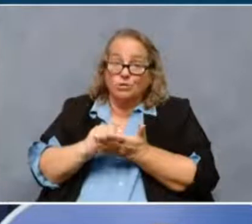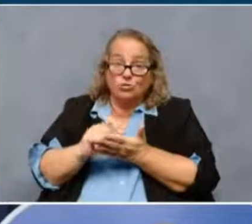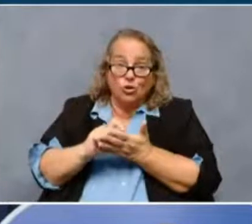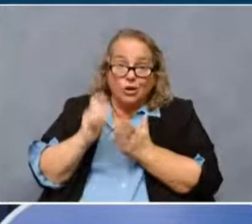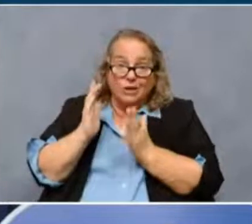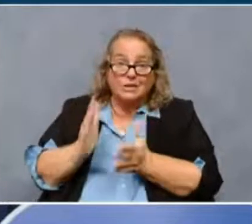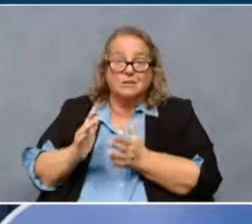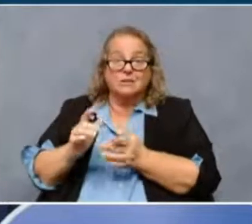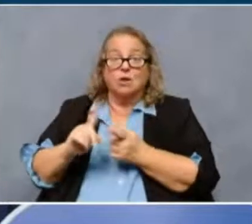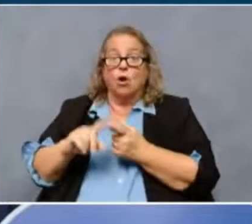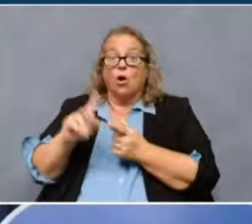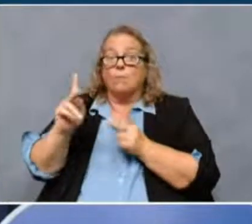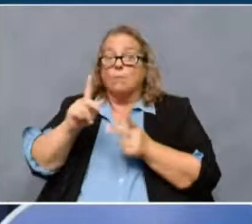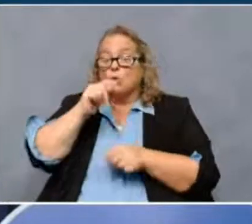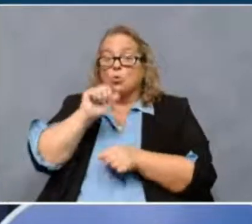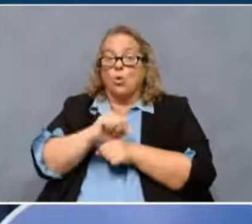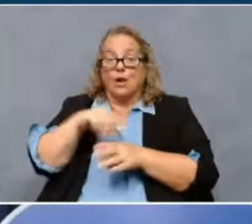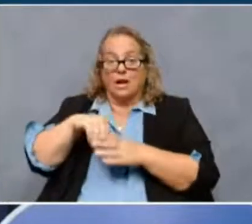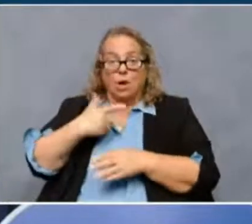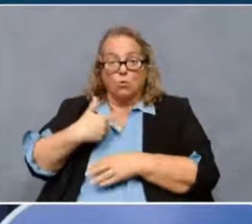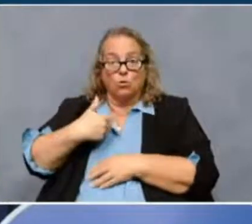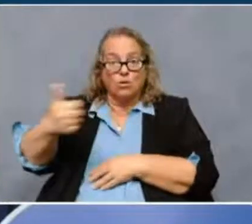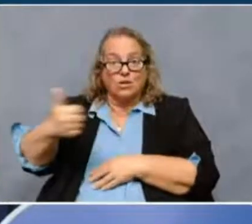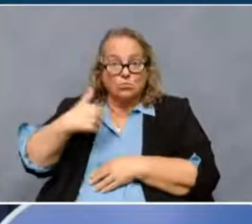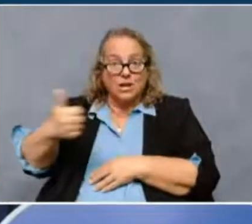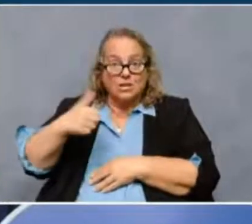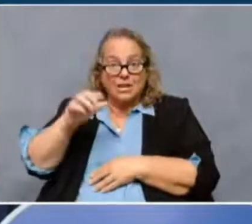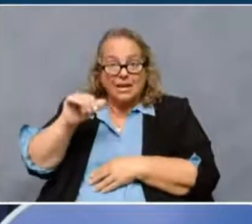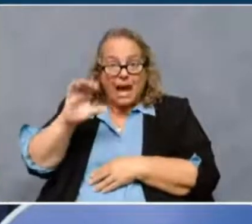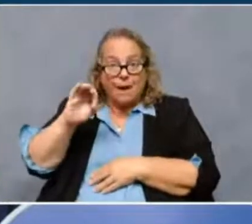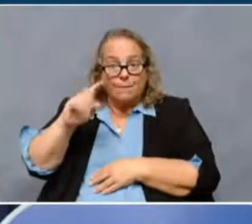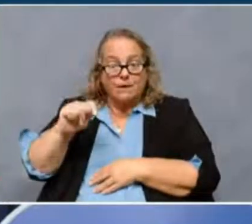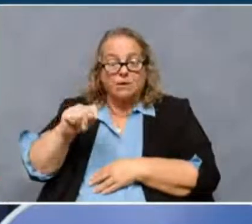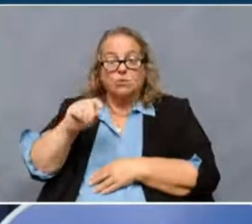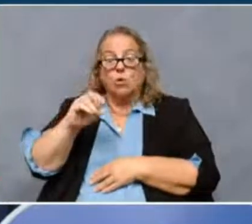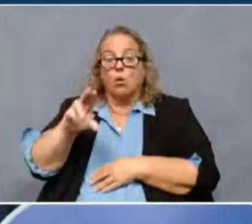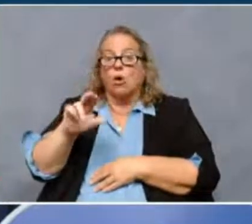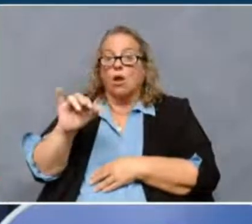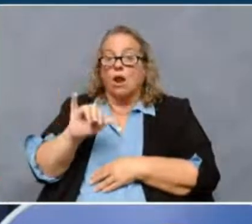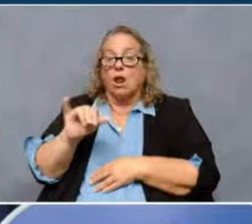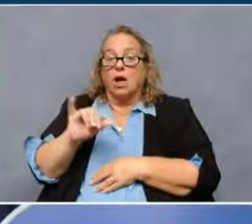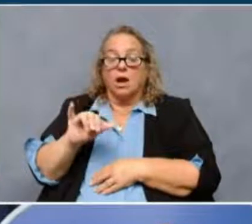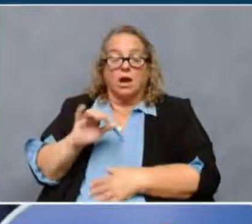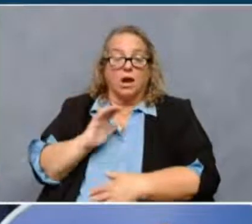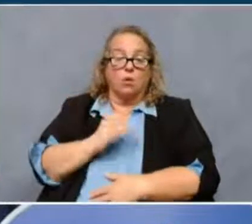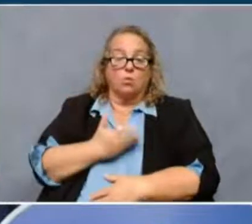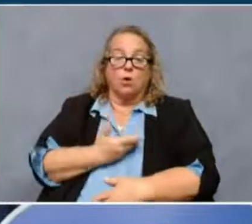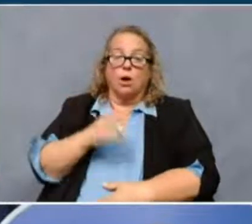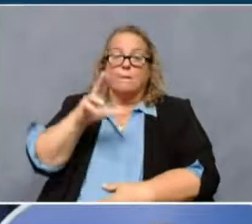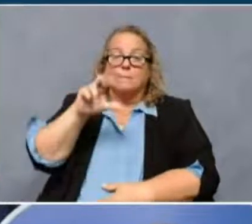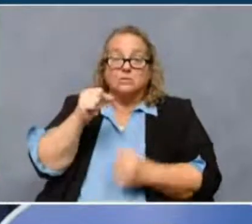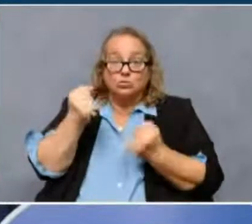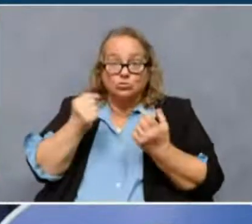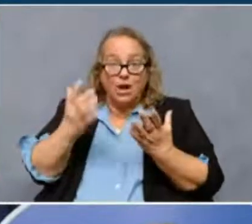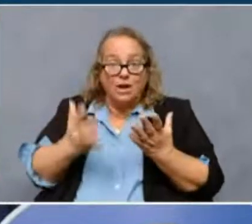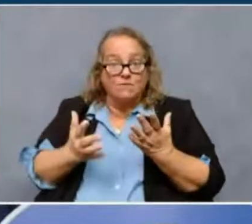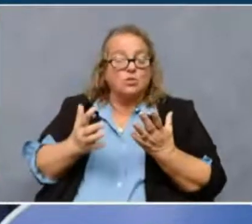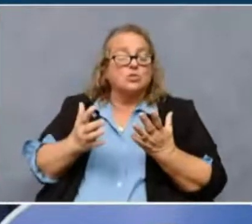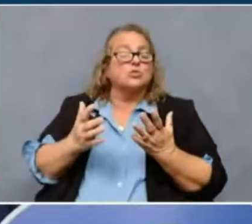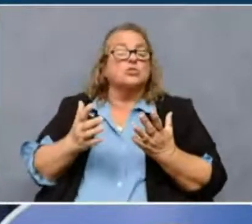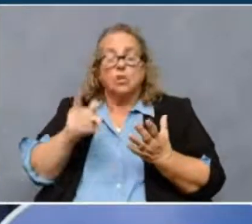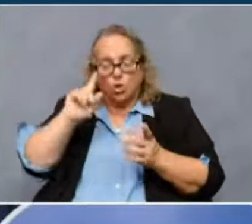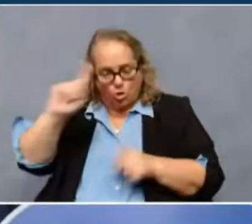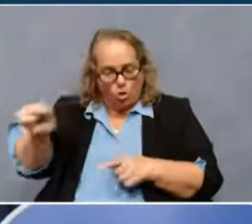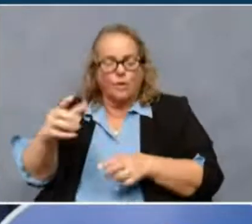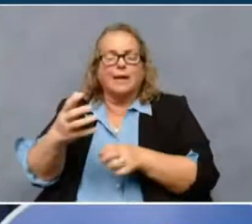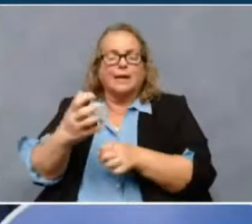our transportation cabinet, like so many, like our bus drivers, go